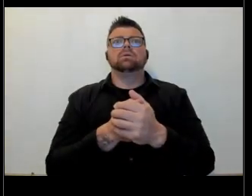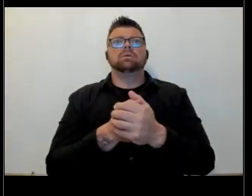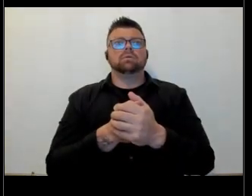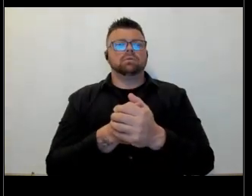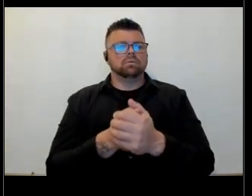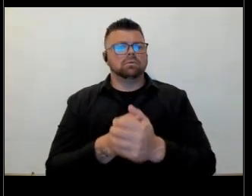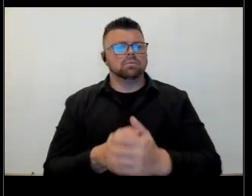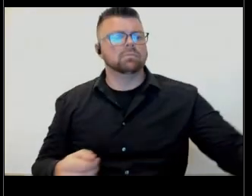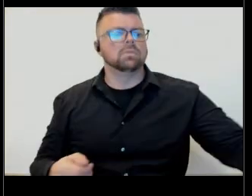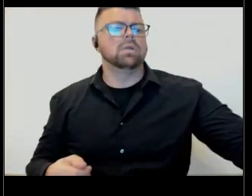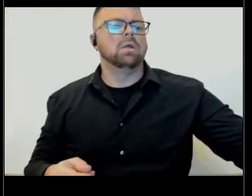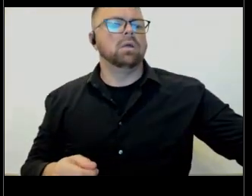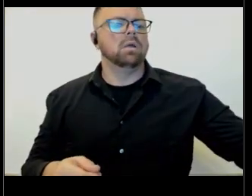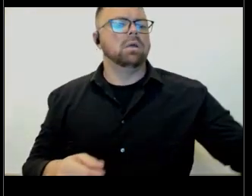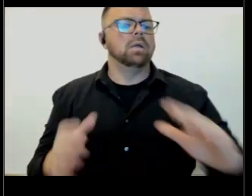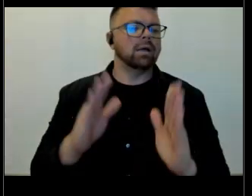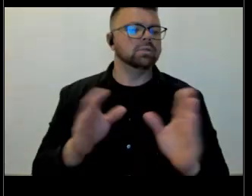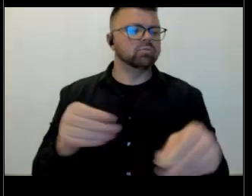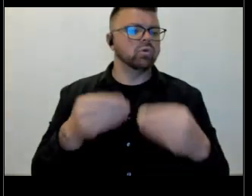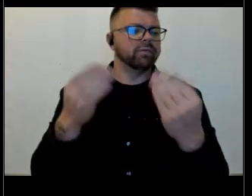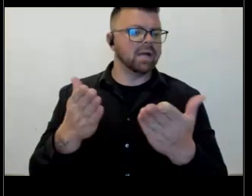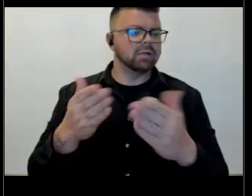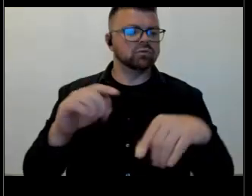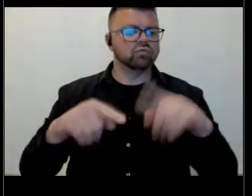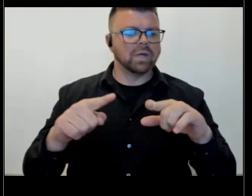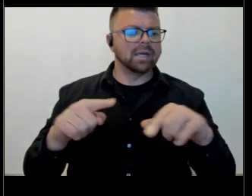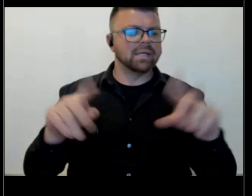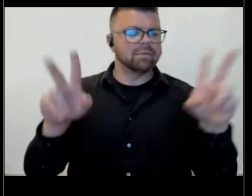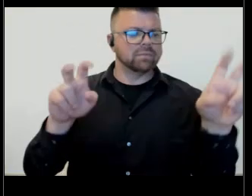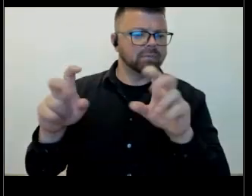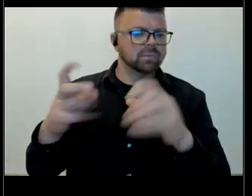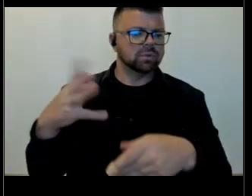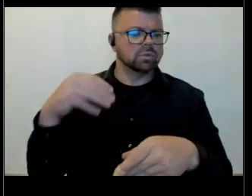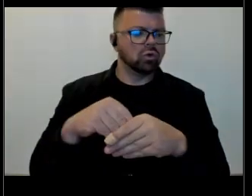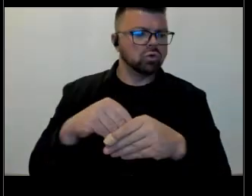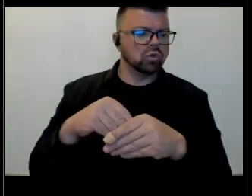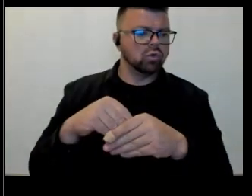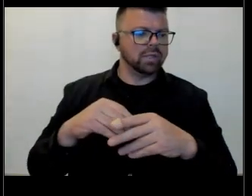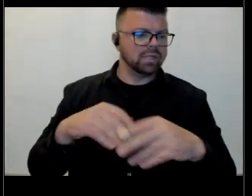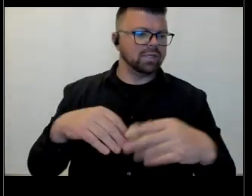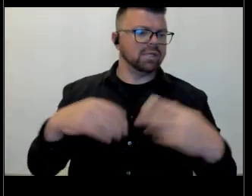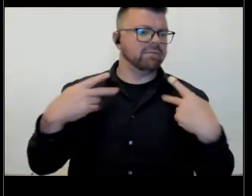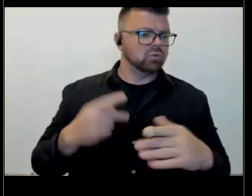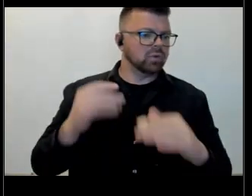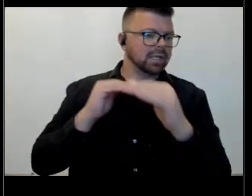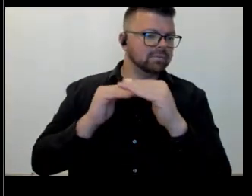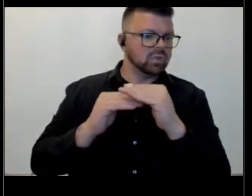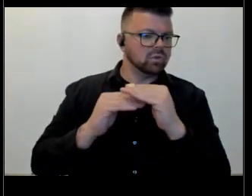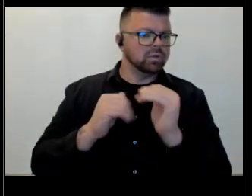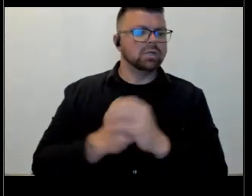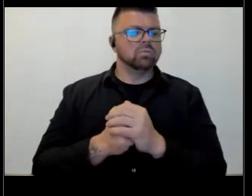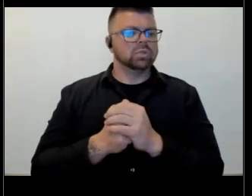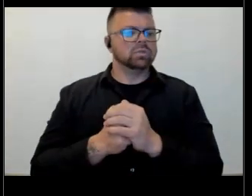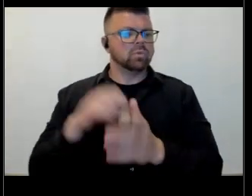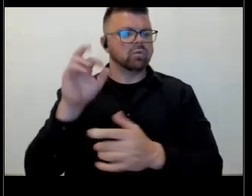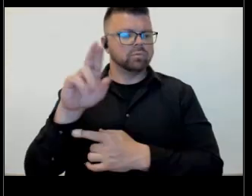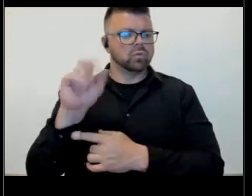housing providers on various topics, including physical accessibility, reasonable